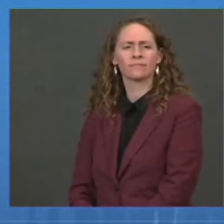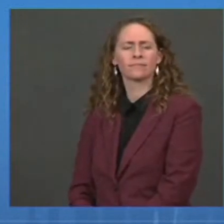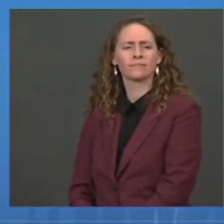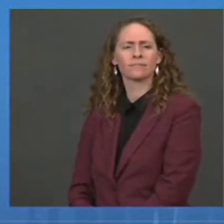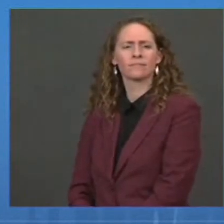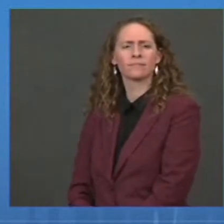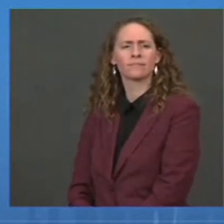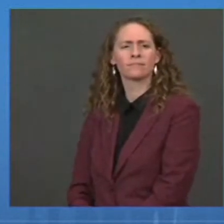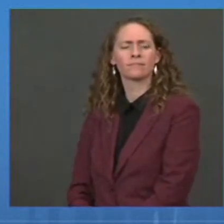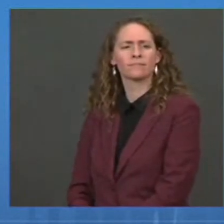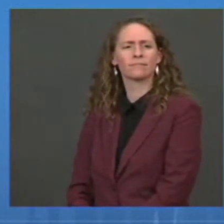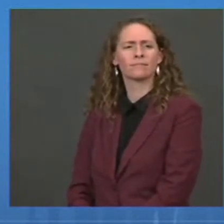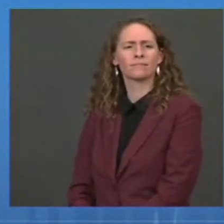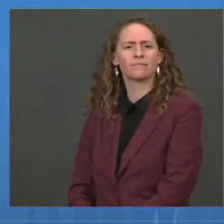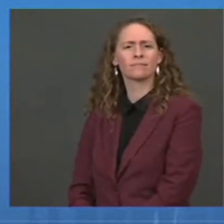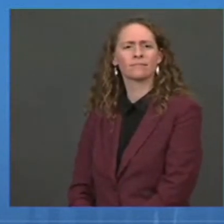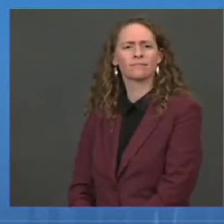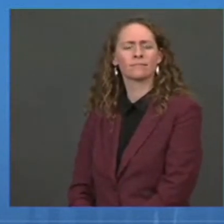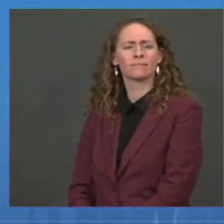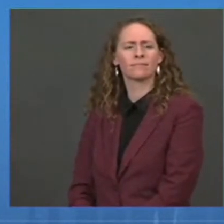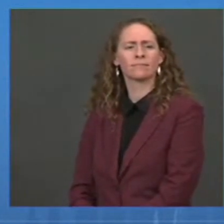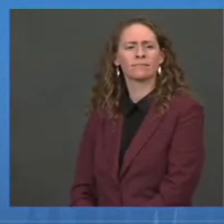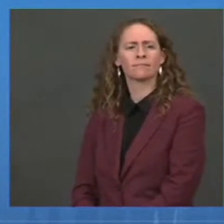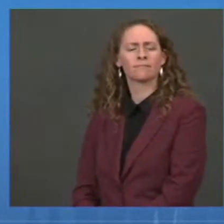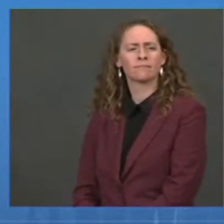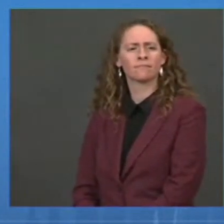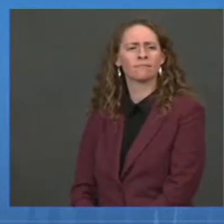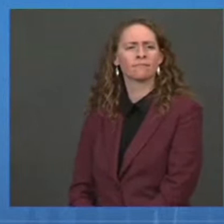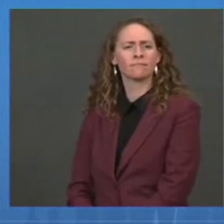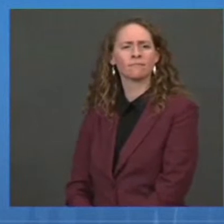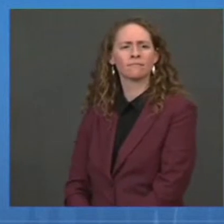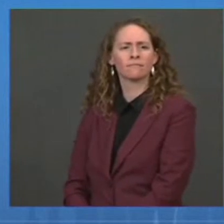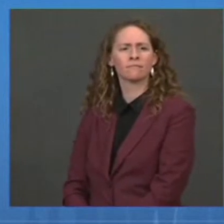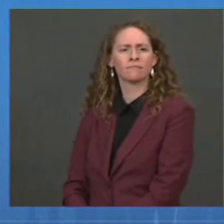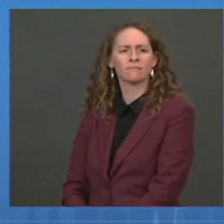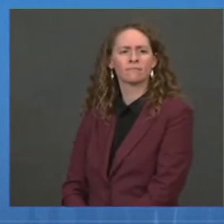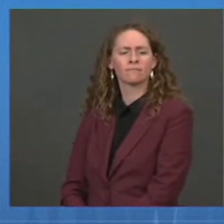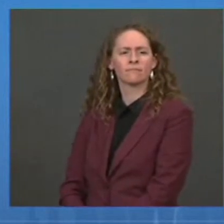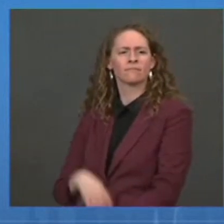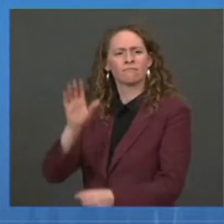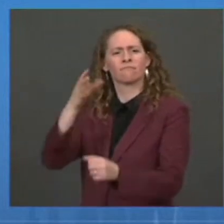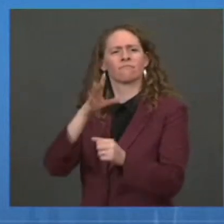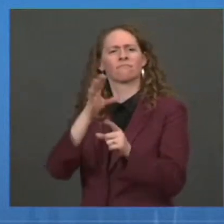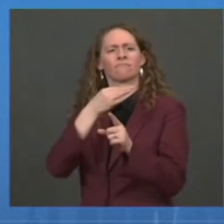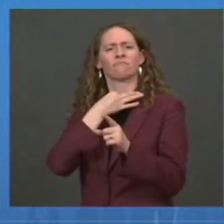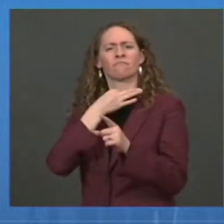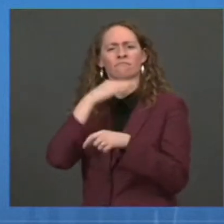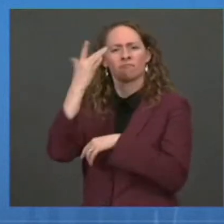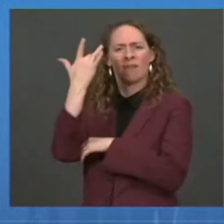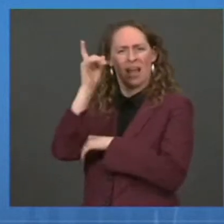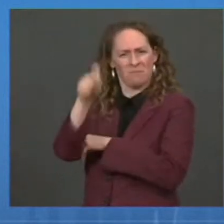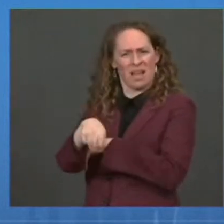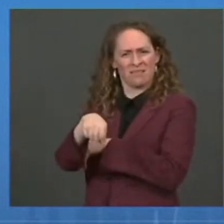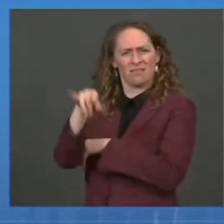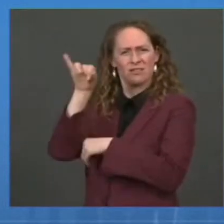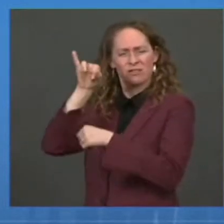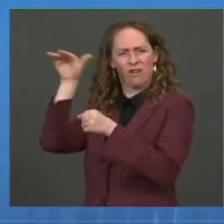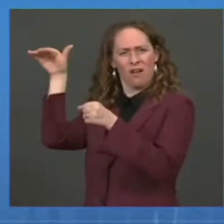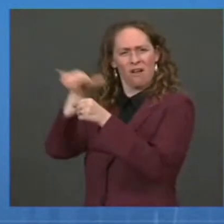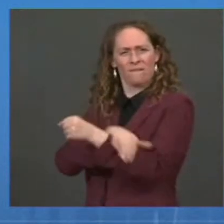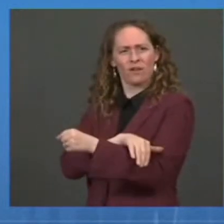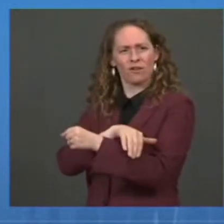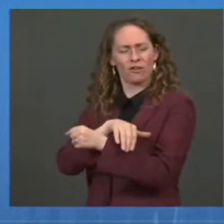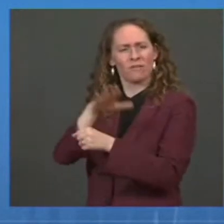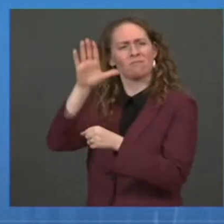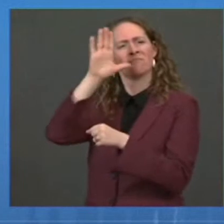and especially after the holiday surge, wouldn't it make more sense to have the testing essentially be free? The rapid tests that we can buy at